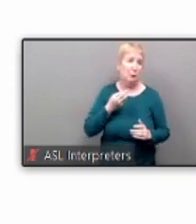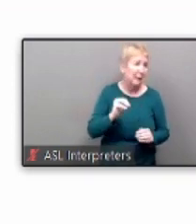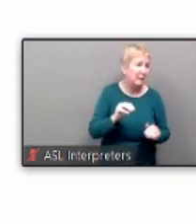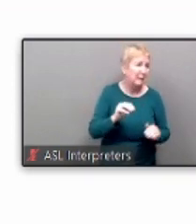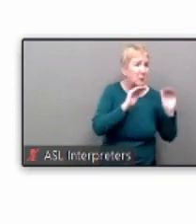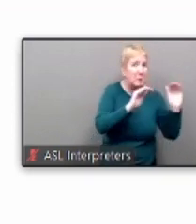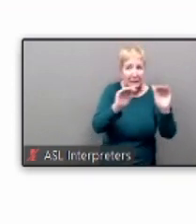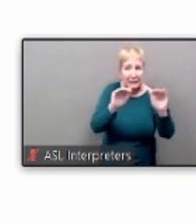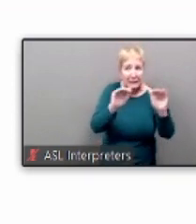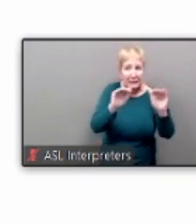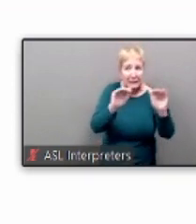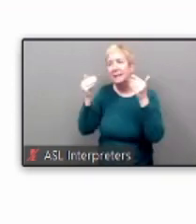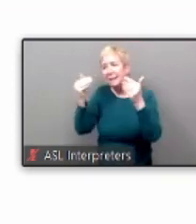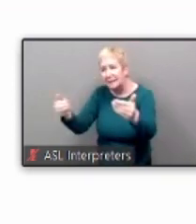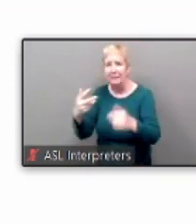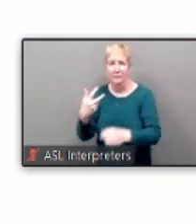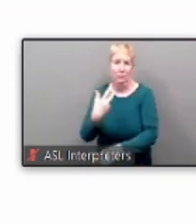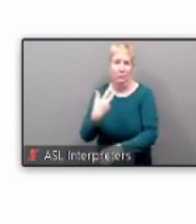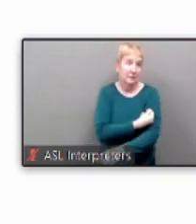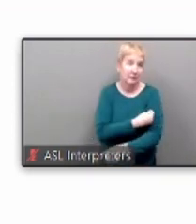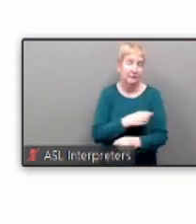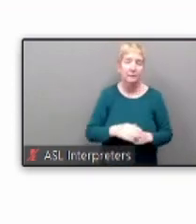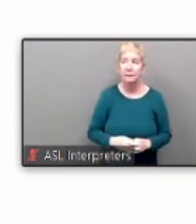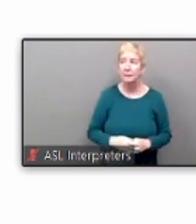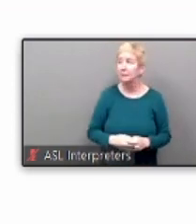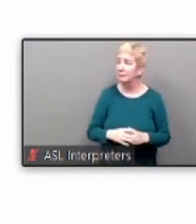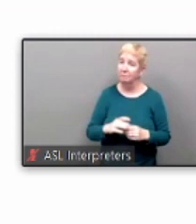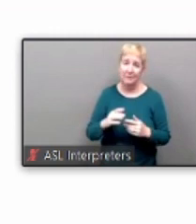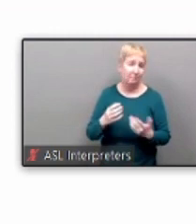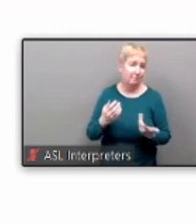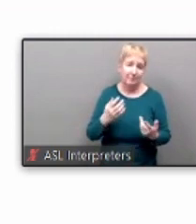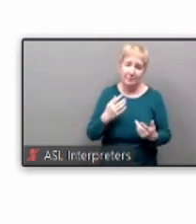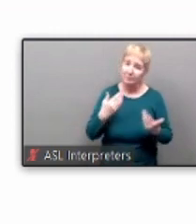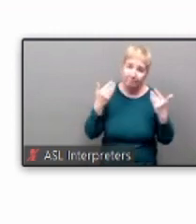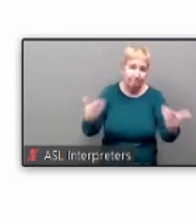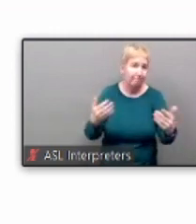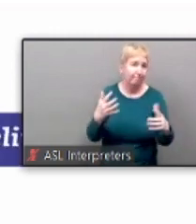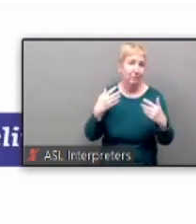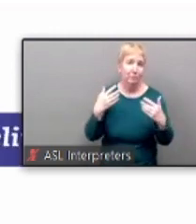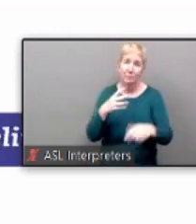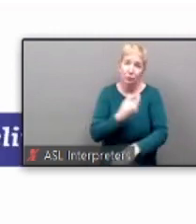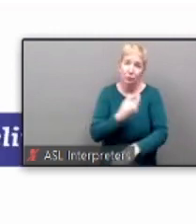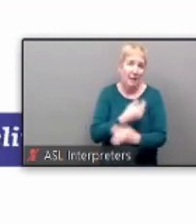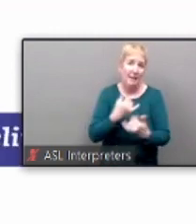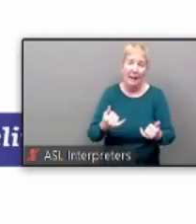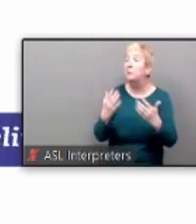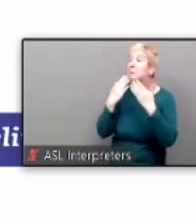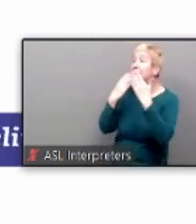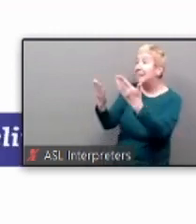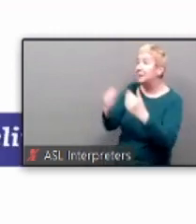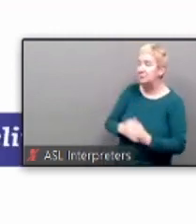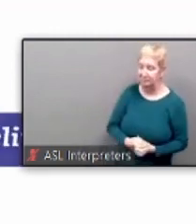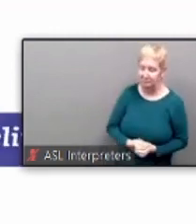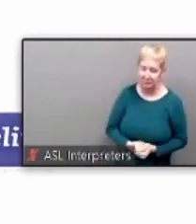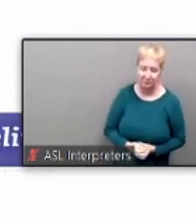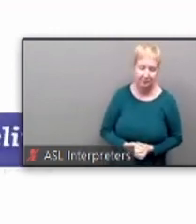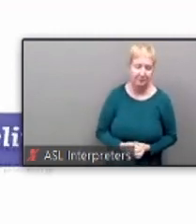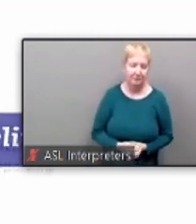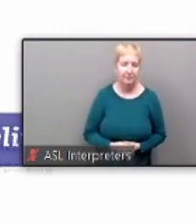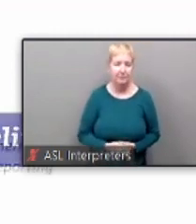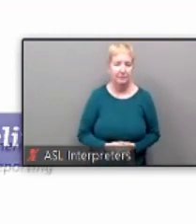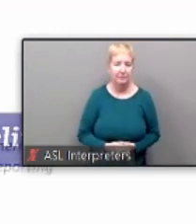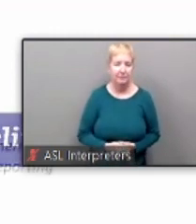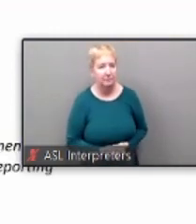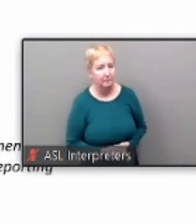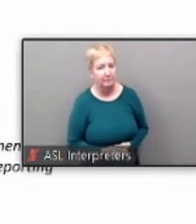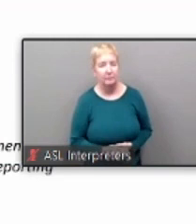your shots, get your COVID-19 vaccine as soon as you can. And that's it for me. Thank you very much.